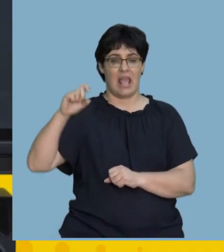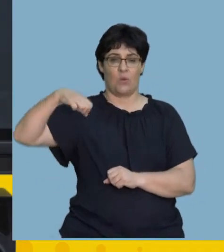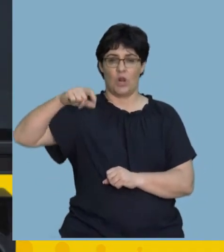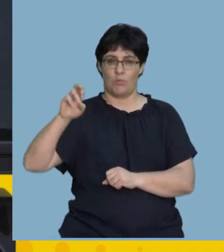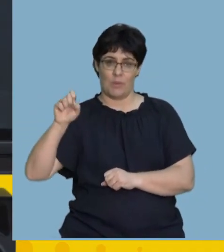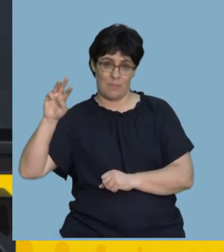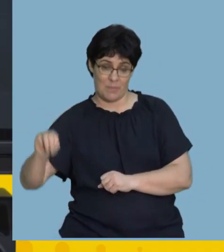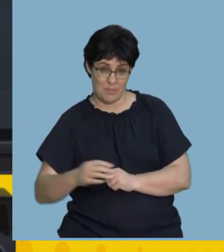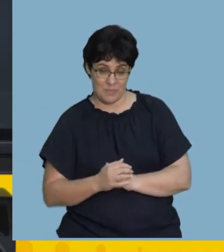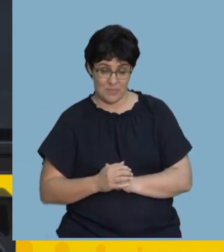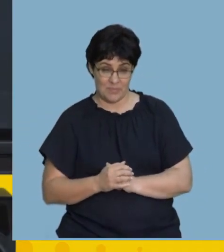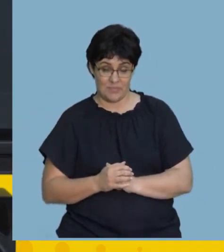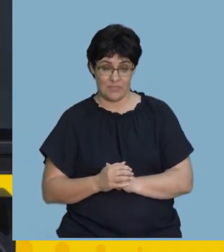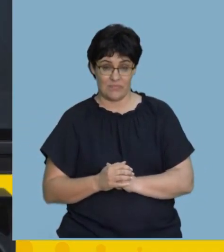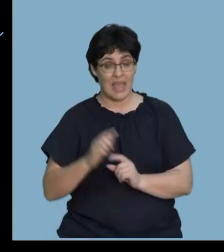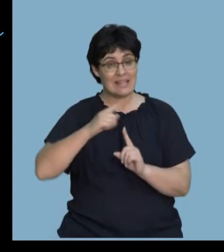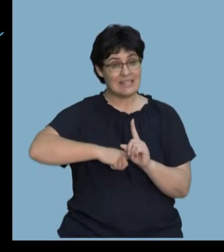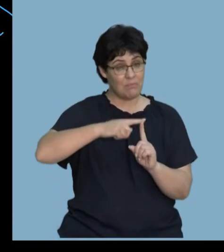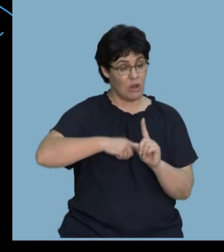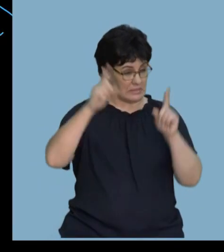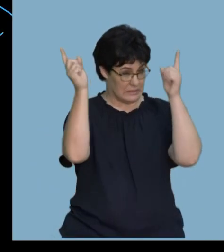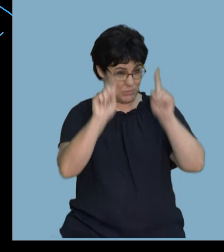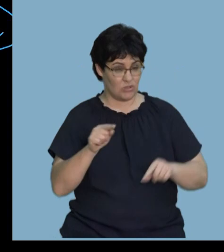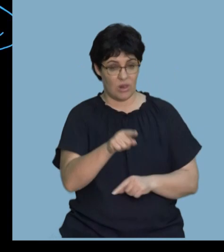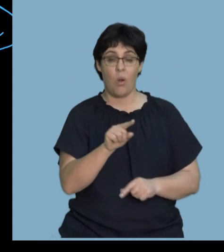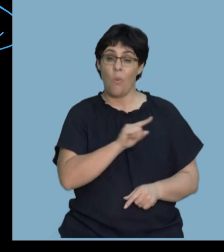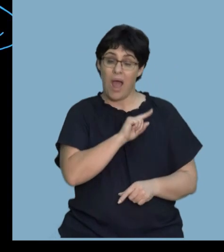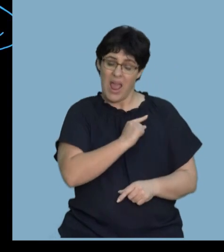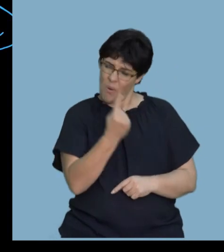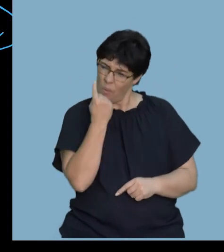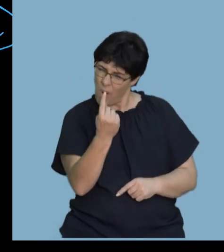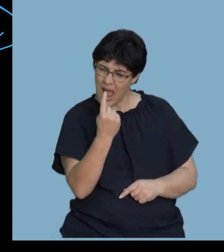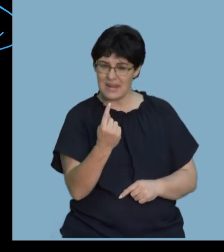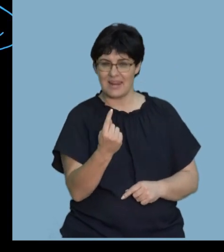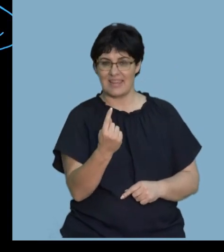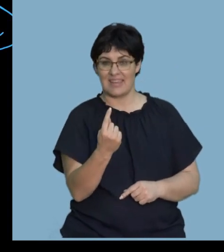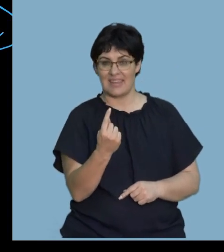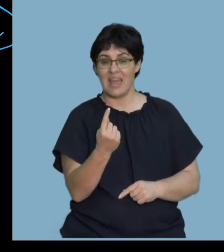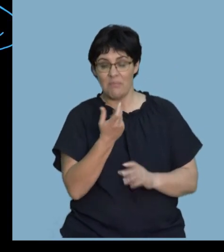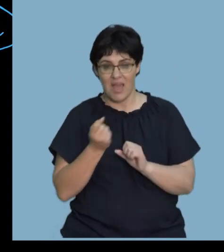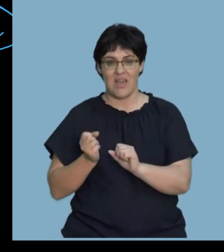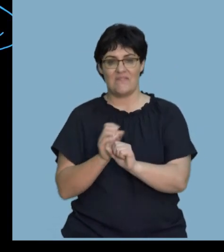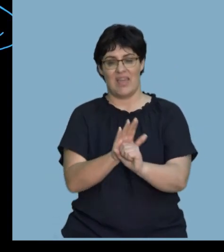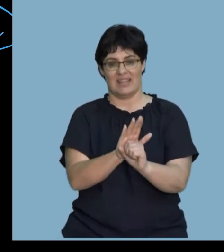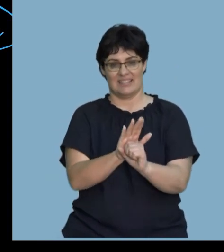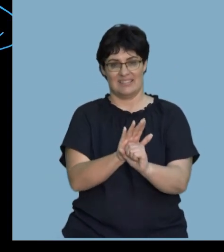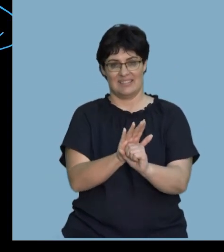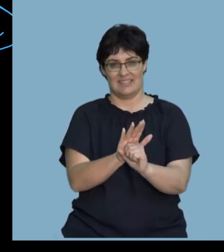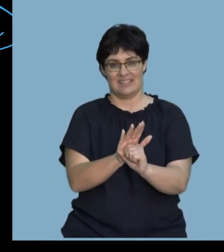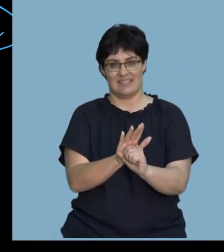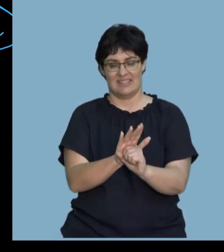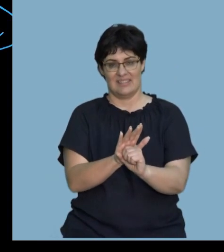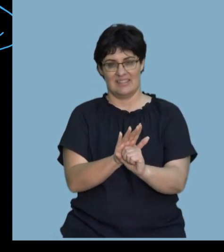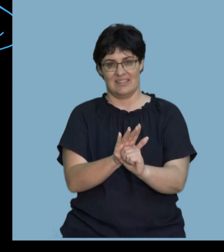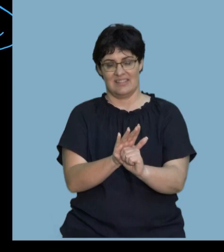right? Remember, the temperature is very special because it's the only factor that actually affects,